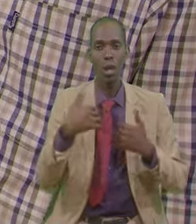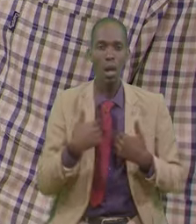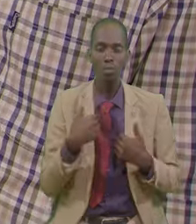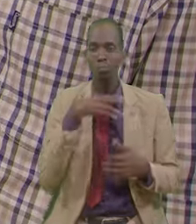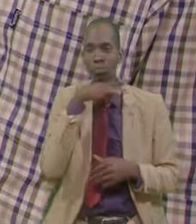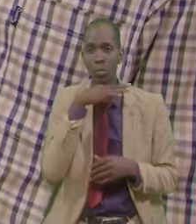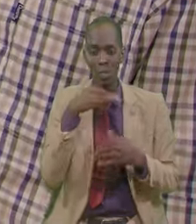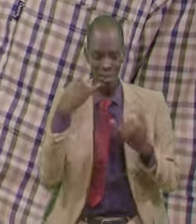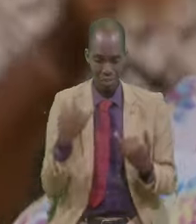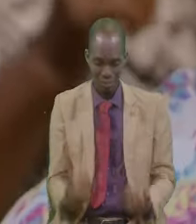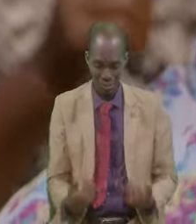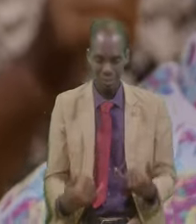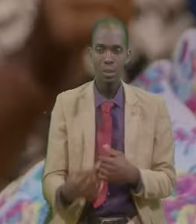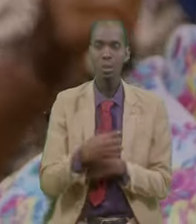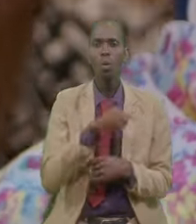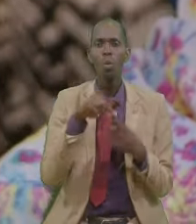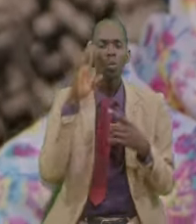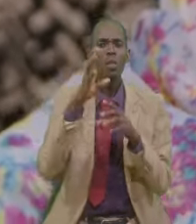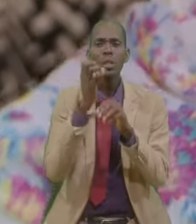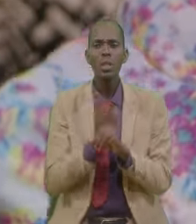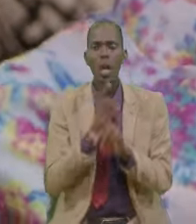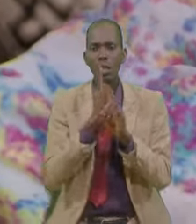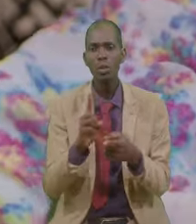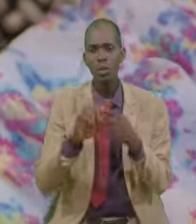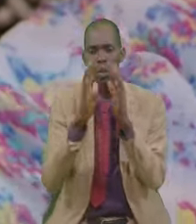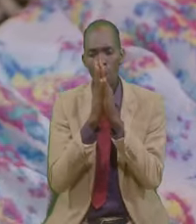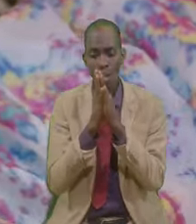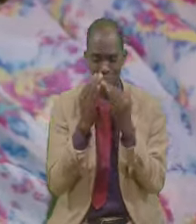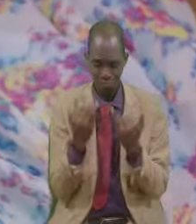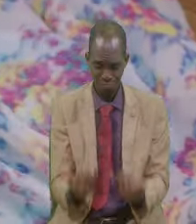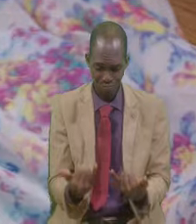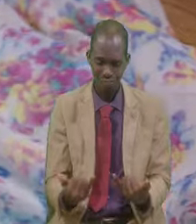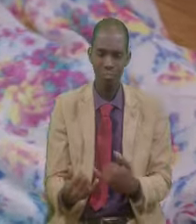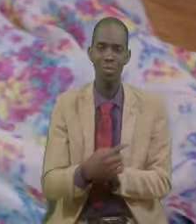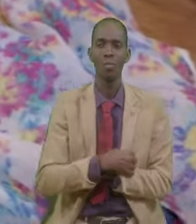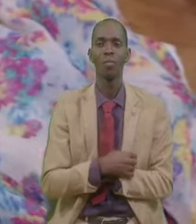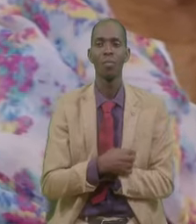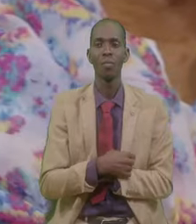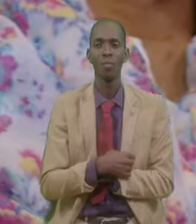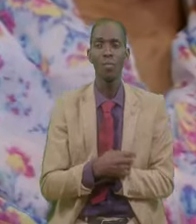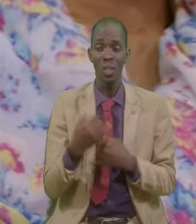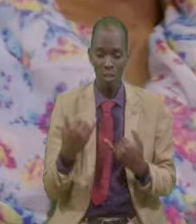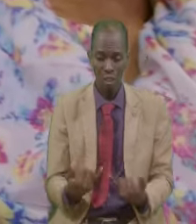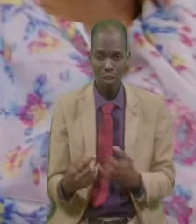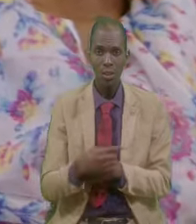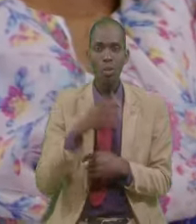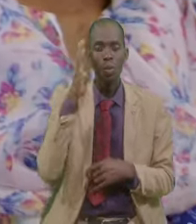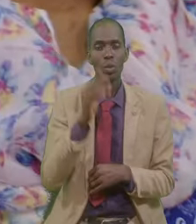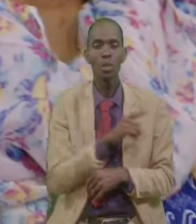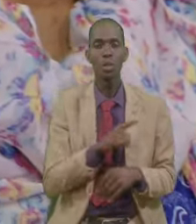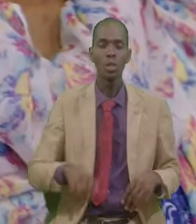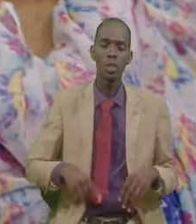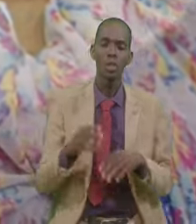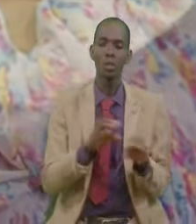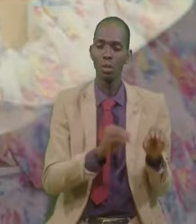is your miracle? Yeah. When is the manifestation of his might in your life? Yeah. This day, will the Lord deliver thee